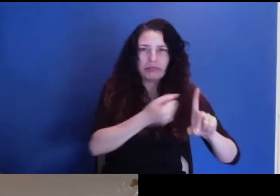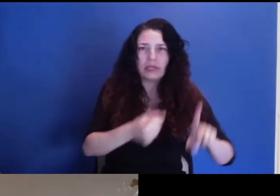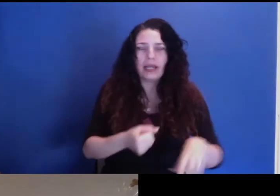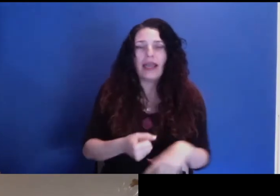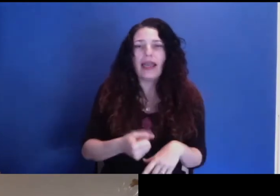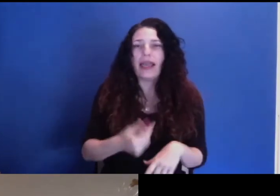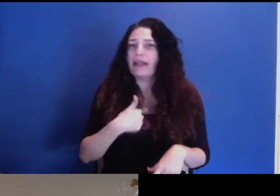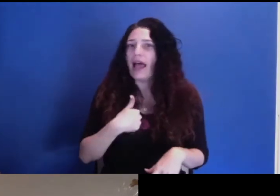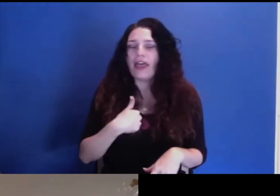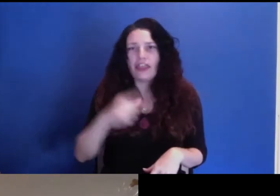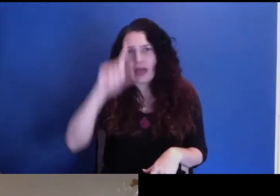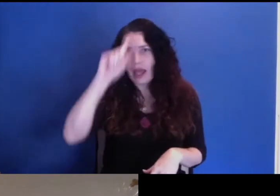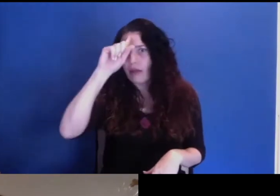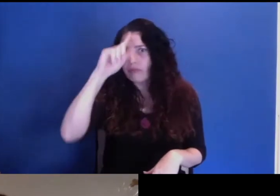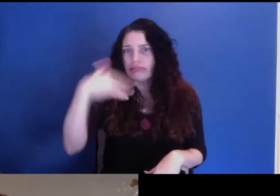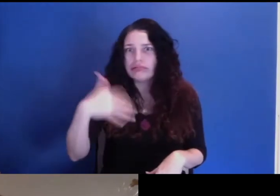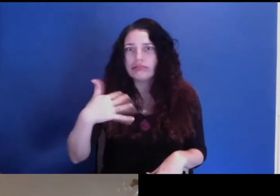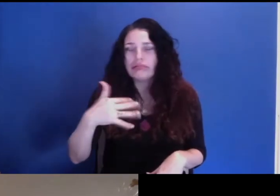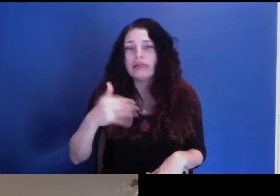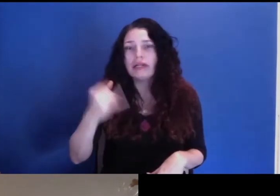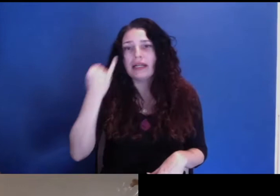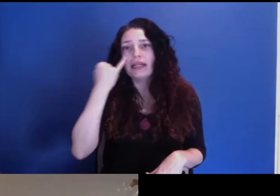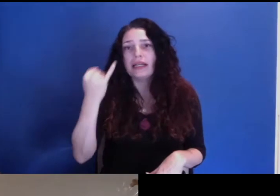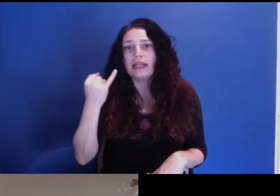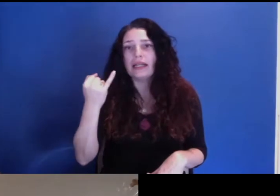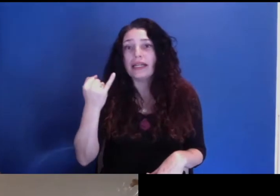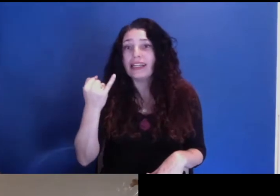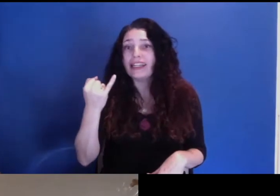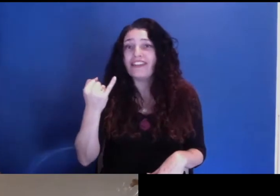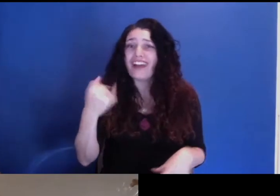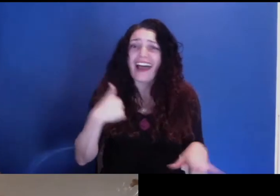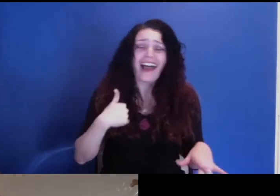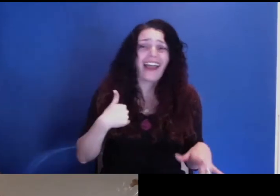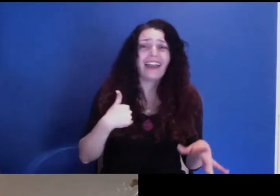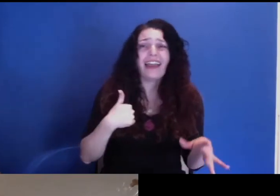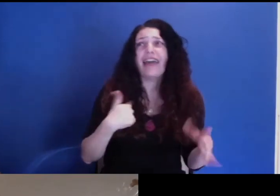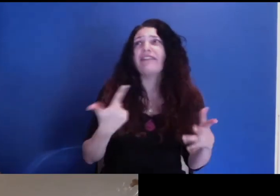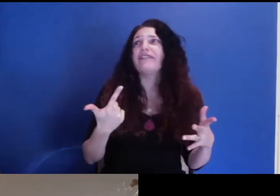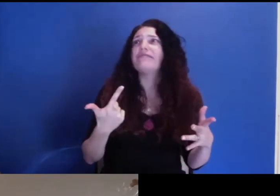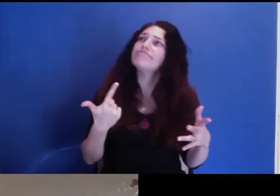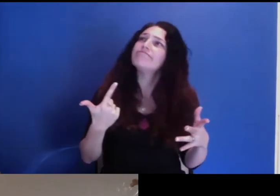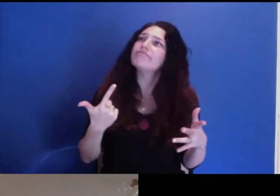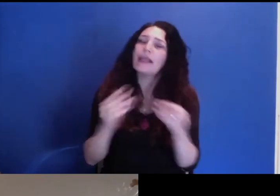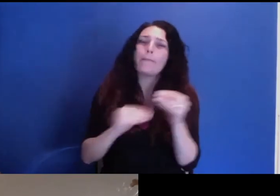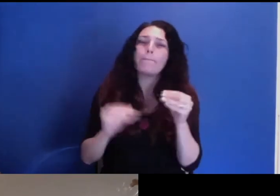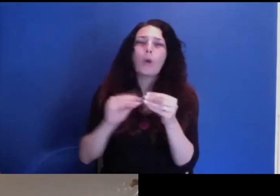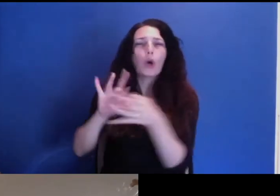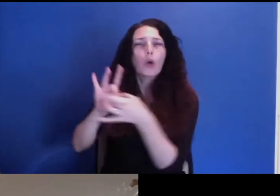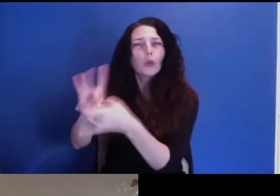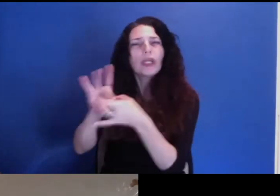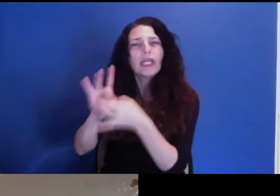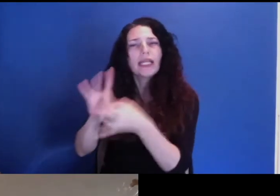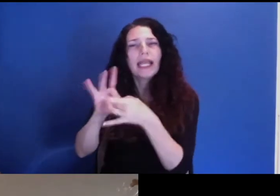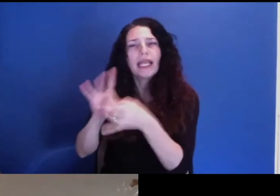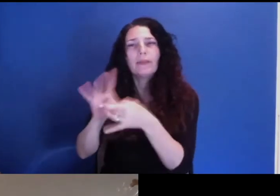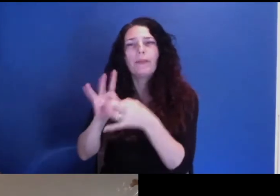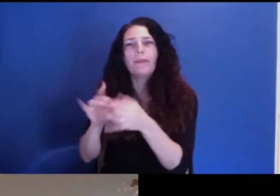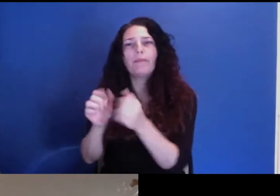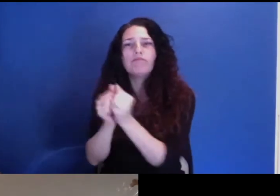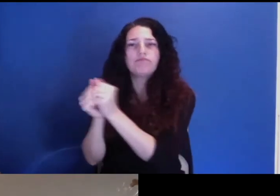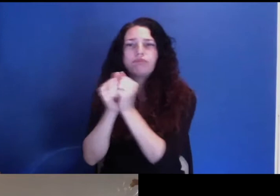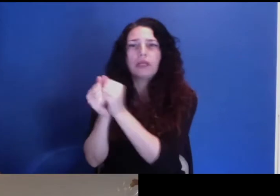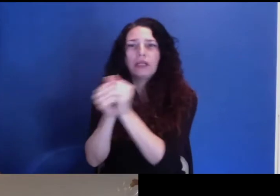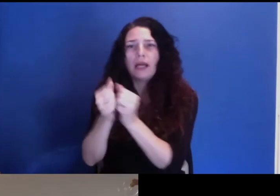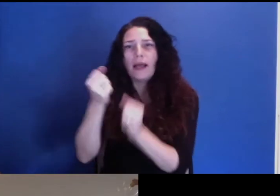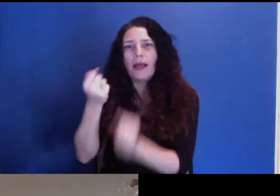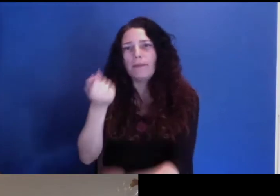I just thought, oh, being hit by a car is so much more, like, it's so much more relatable. Like, no one has really understood cerebral palsy. Like, when I've had to explain it in the